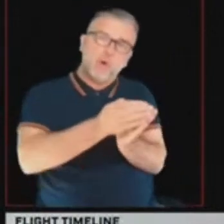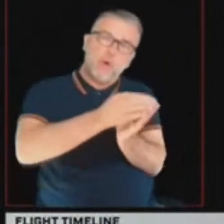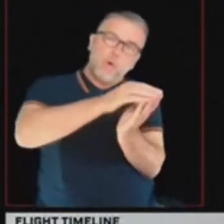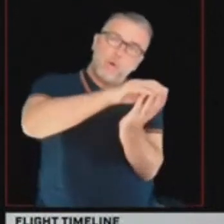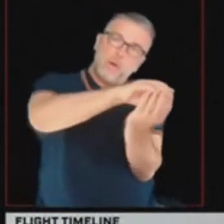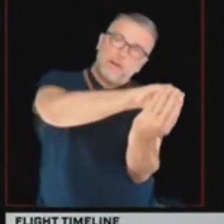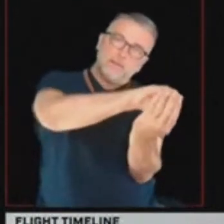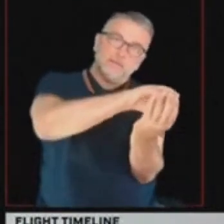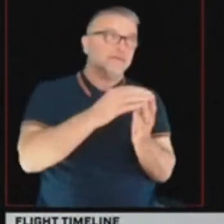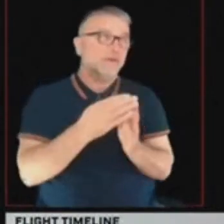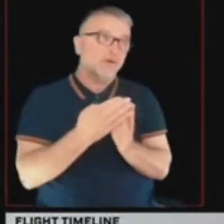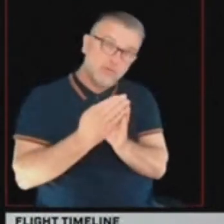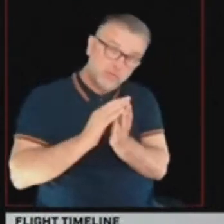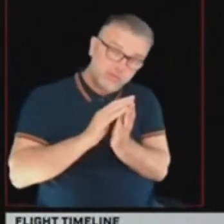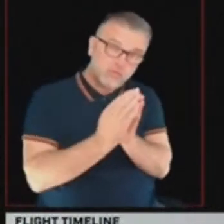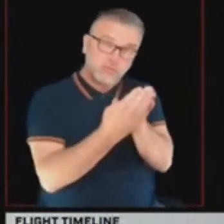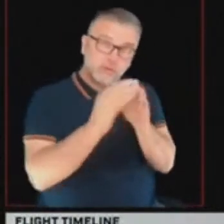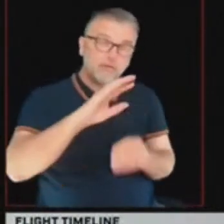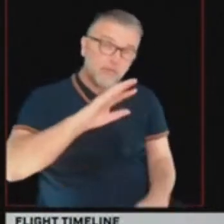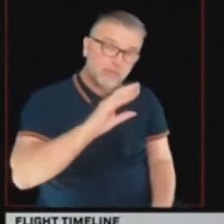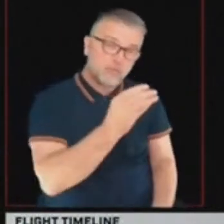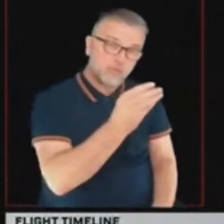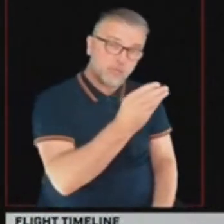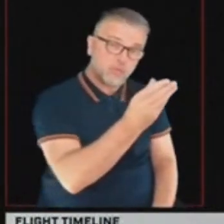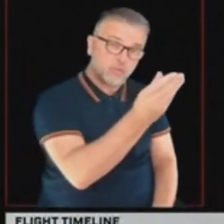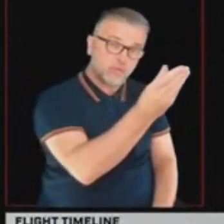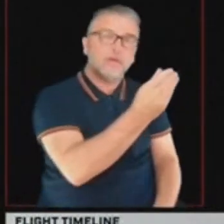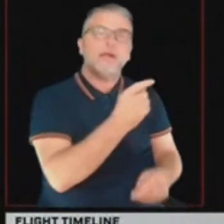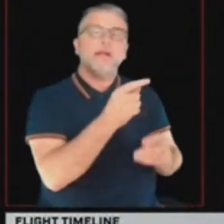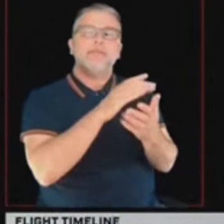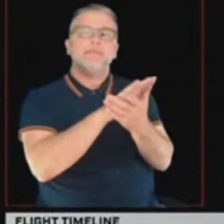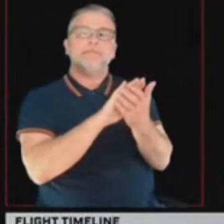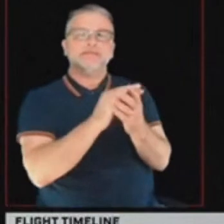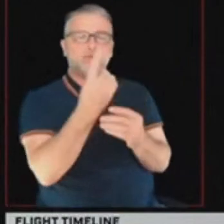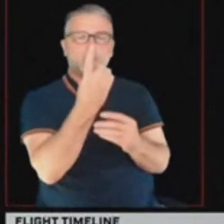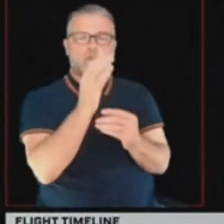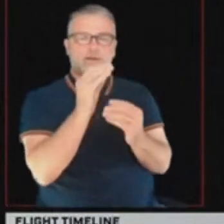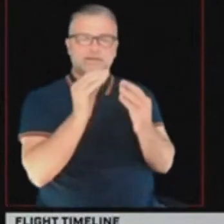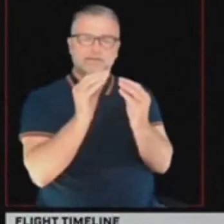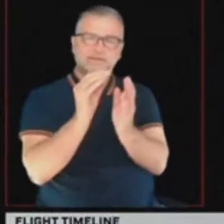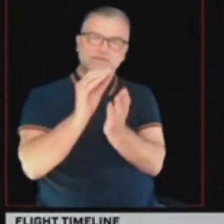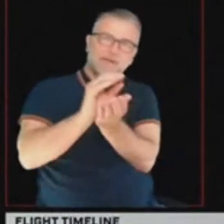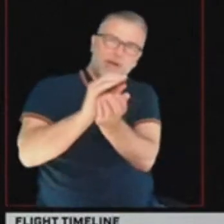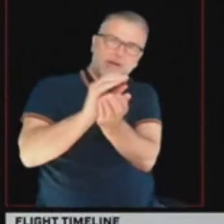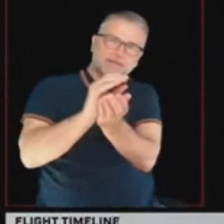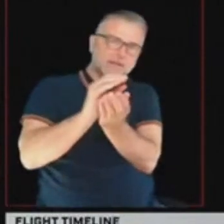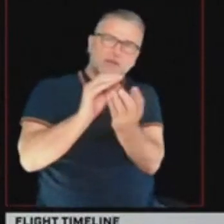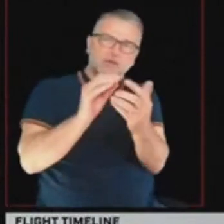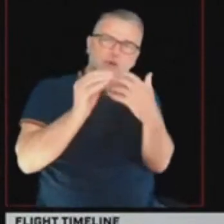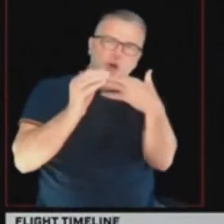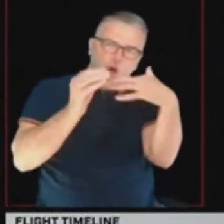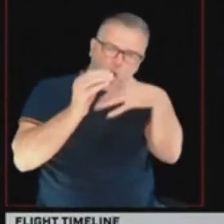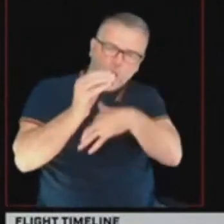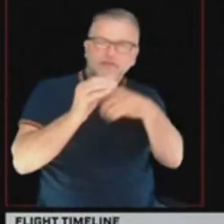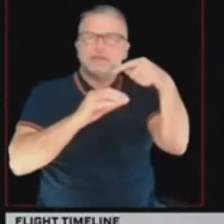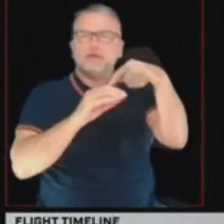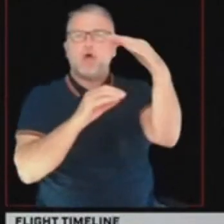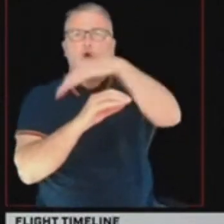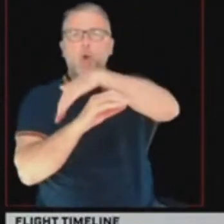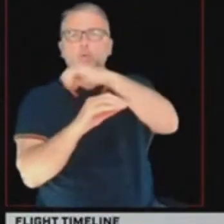the atmosphere. And what this does is it avoids one side of the stage from getting too hot and the other from getting too